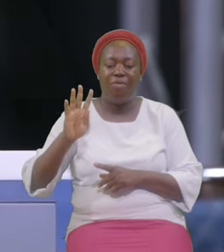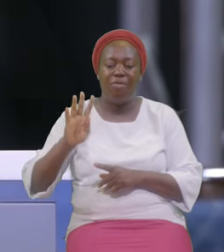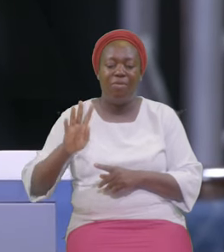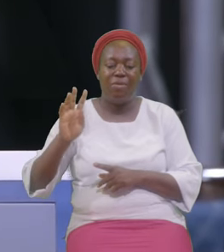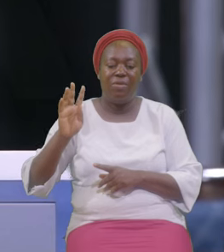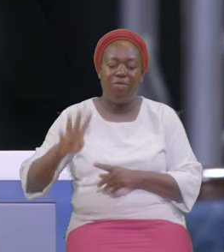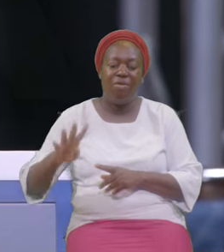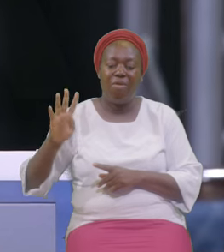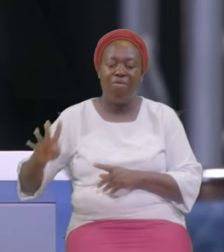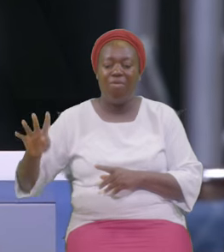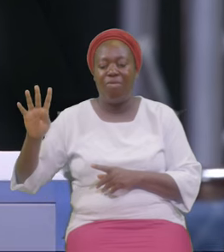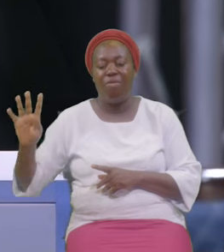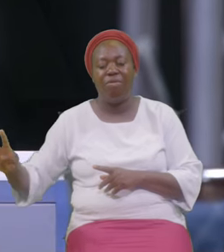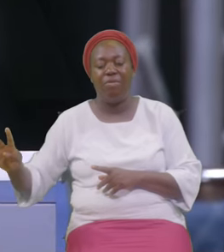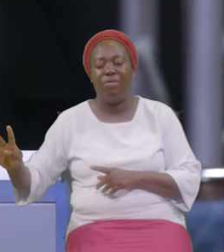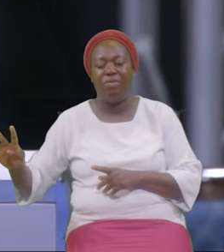+2 3 4 9 1 5 4 4, that is